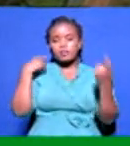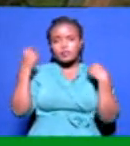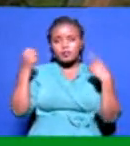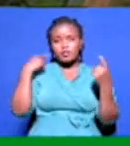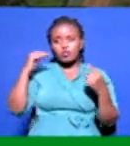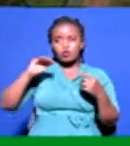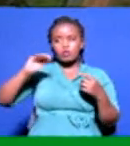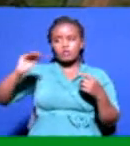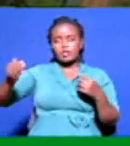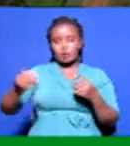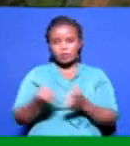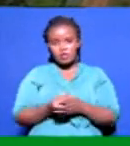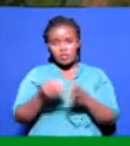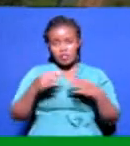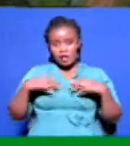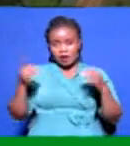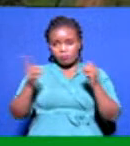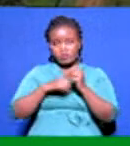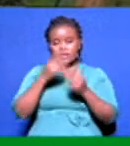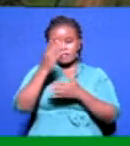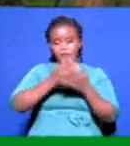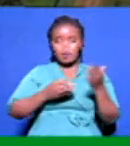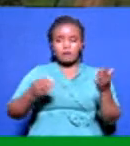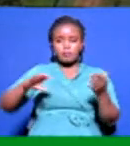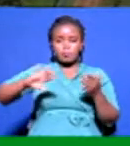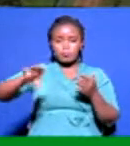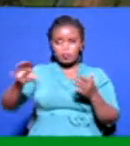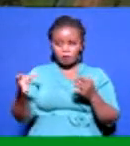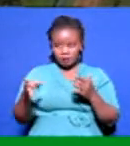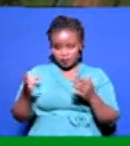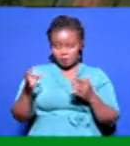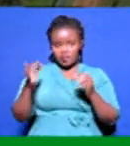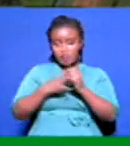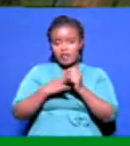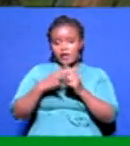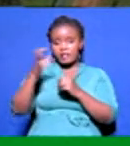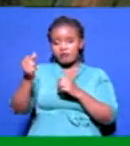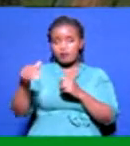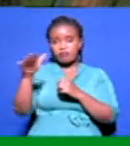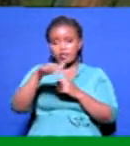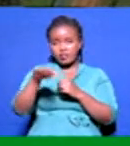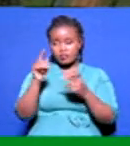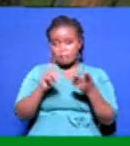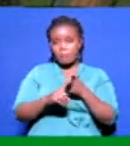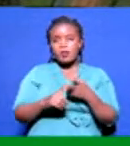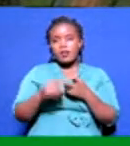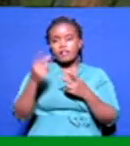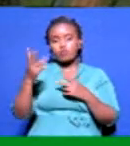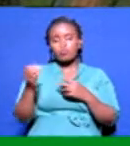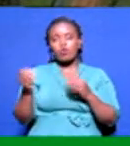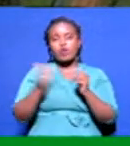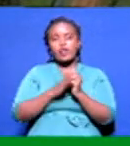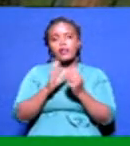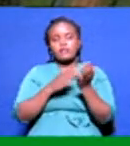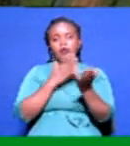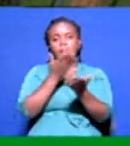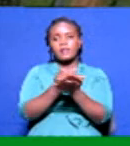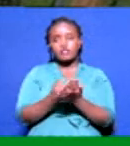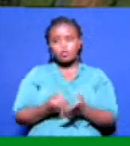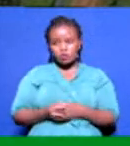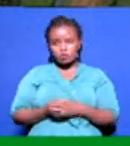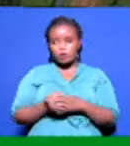6 sub-counties, 30 electoral wards, 85 locations, and 209 sub-locations. The county has